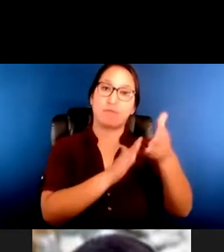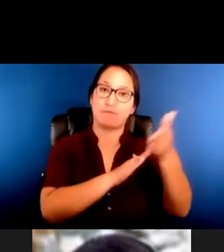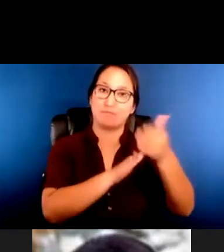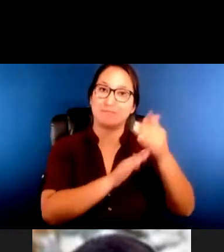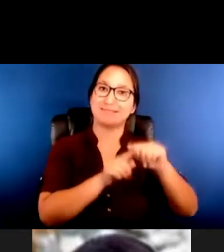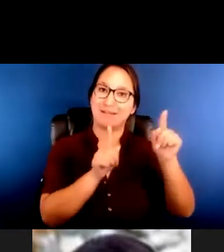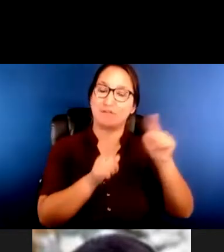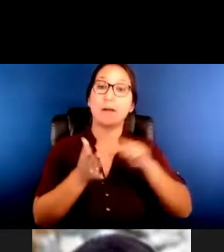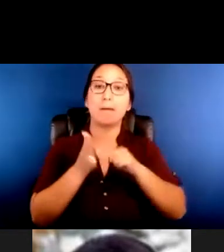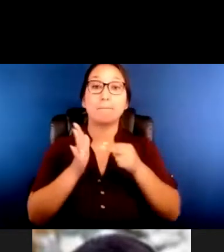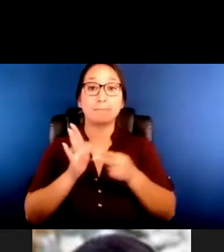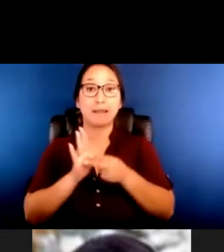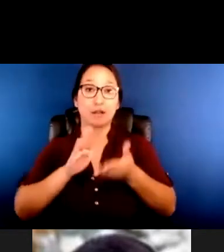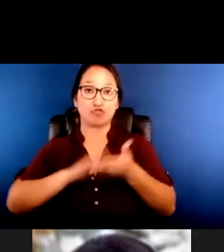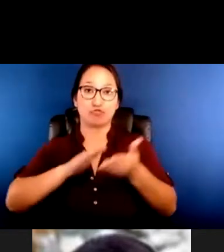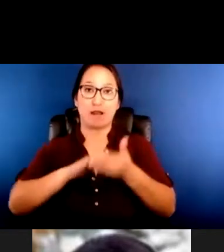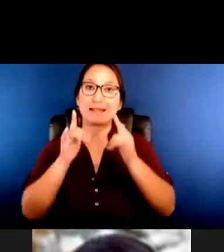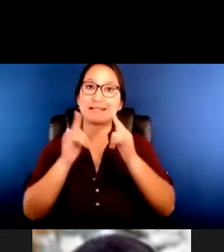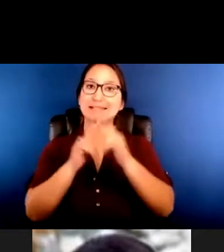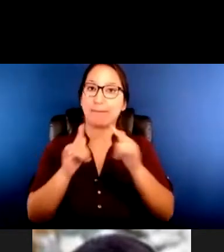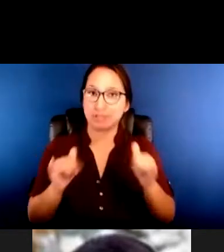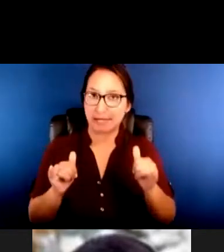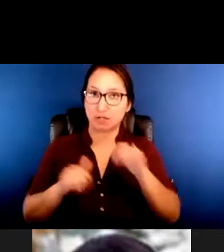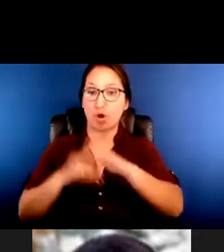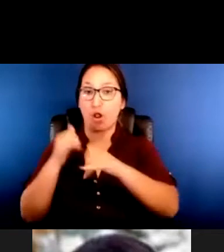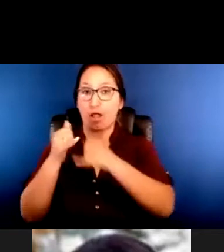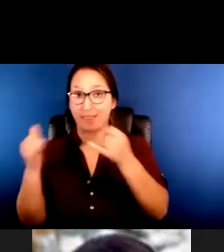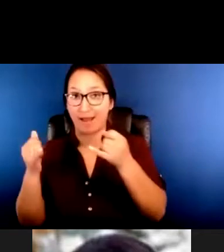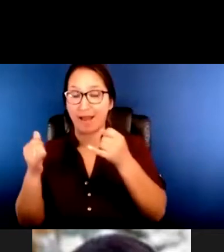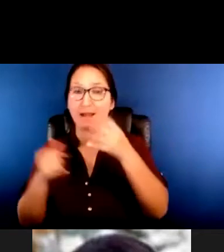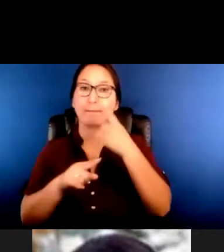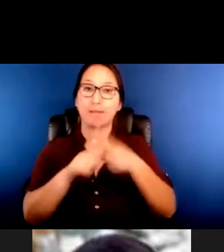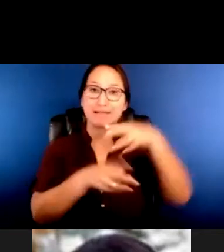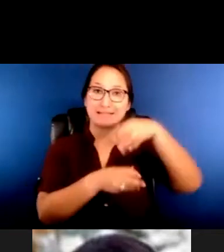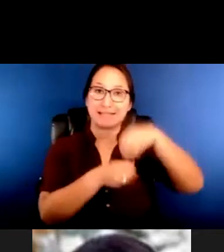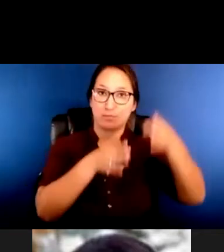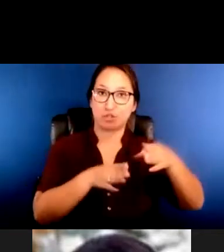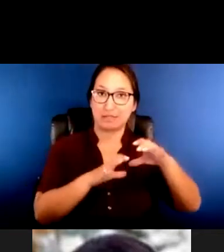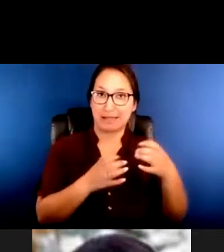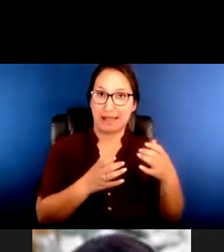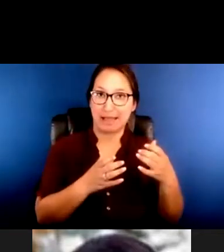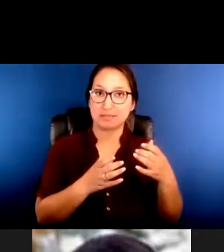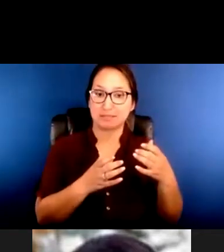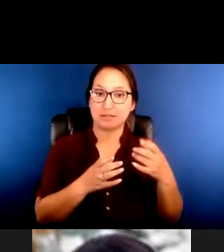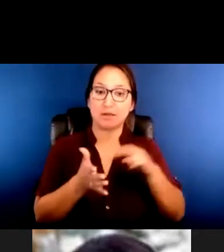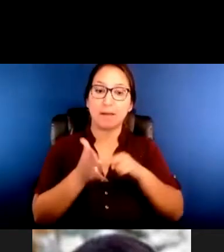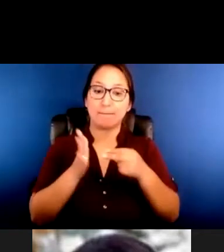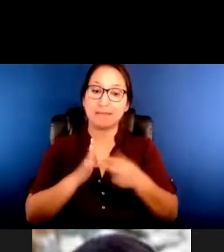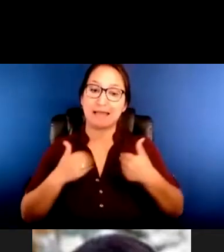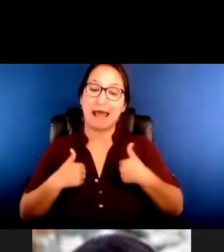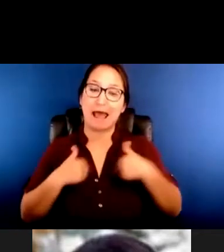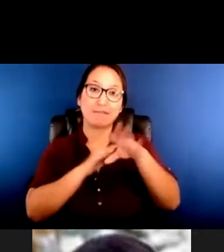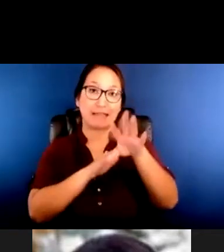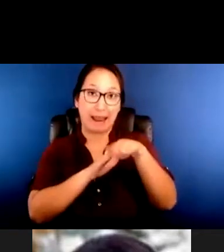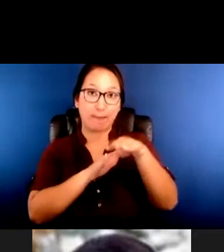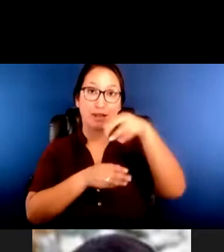simultaneous online and in-person class, which essentially means there's a camera in the classroom recording